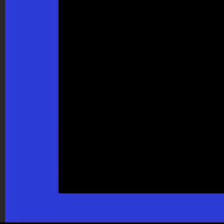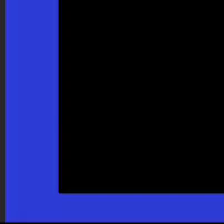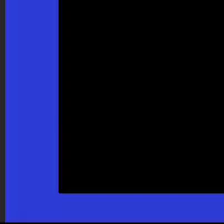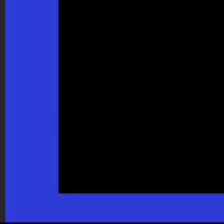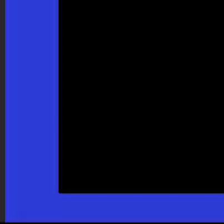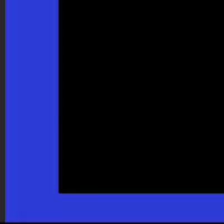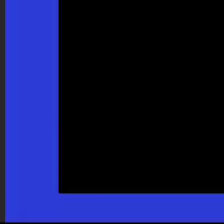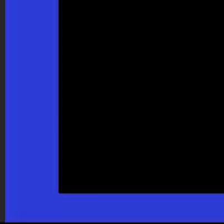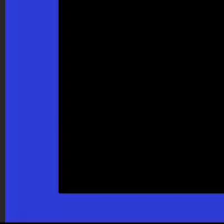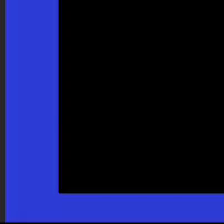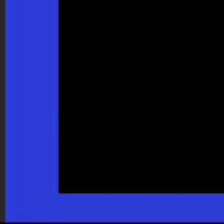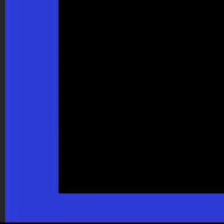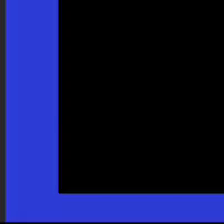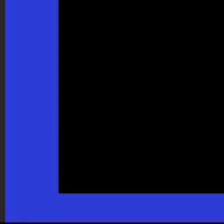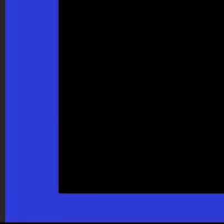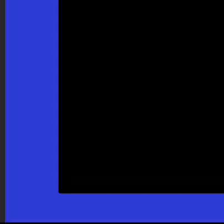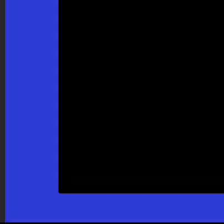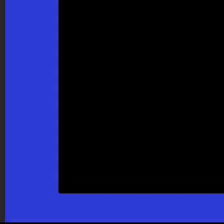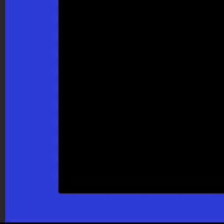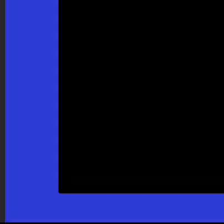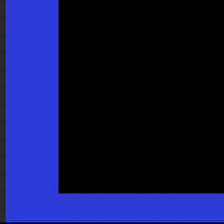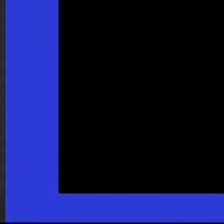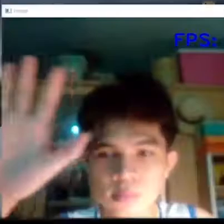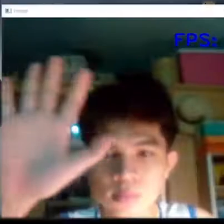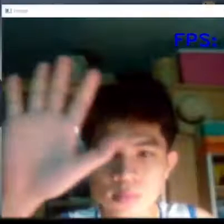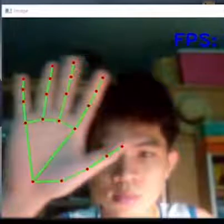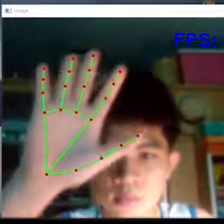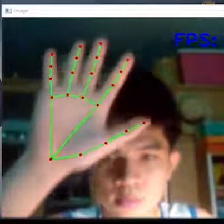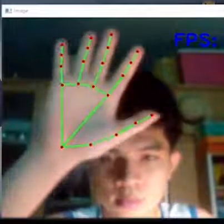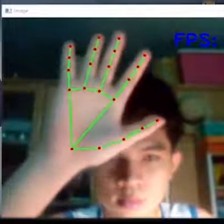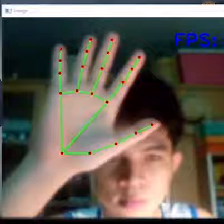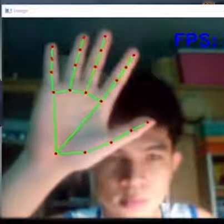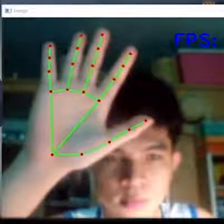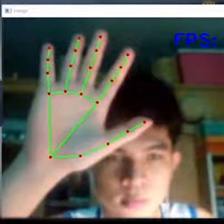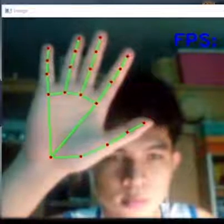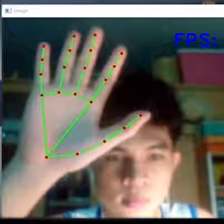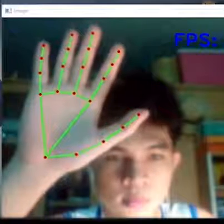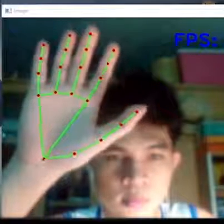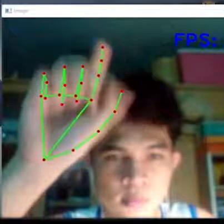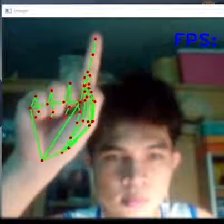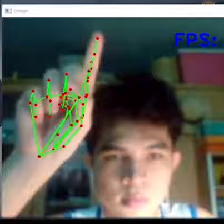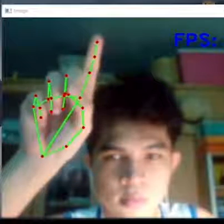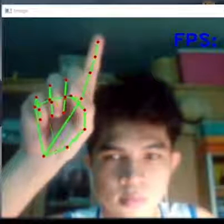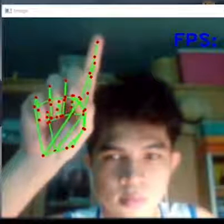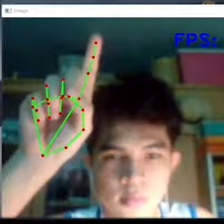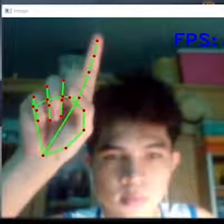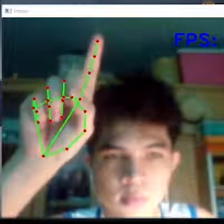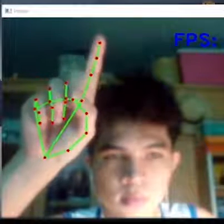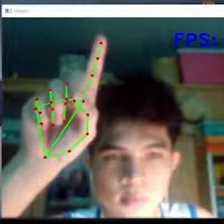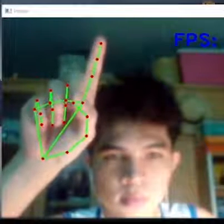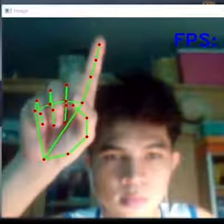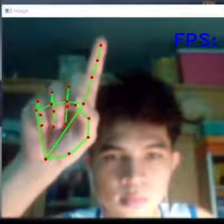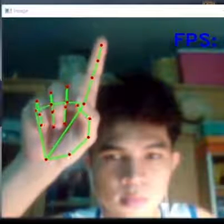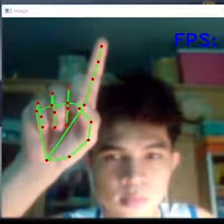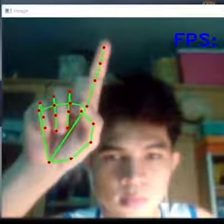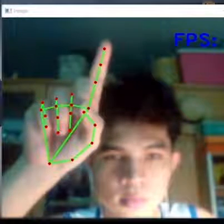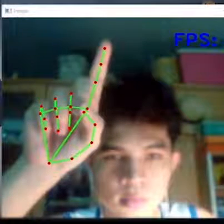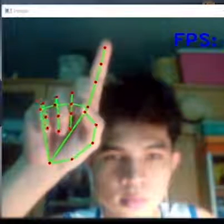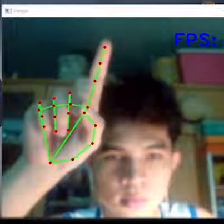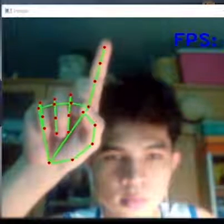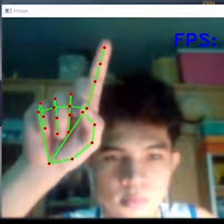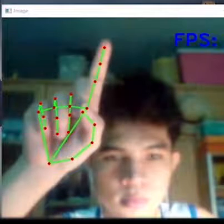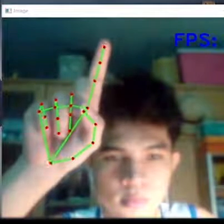Now we will show you in A, B, C, D, E state. In the game, you must move your hand